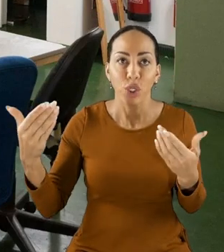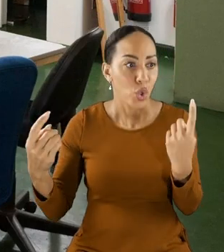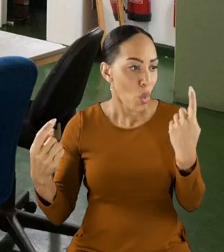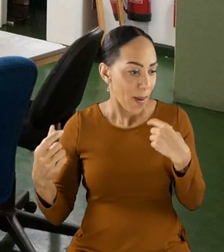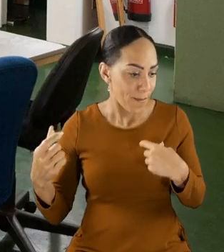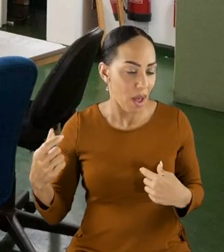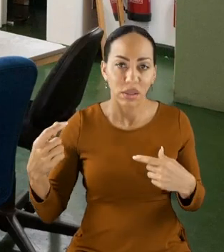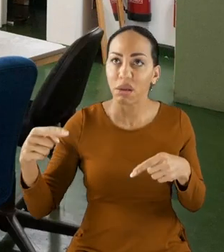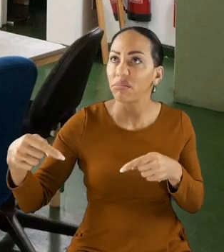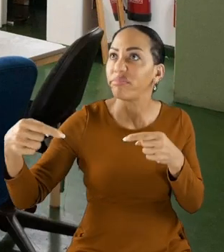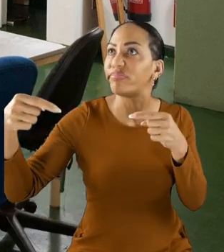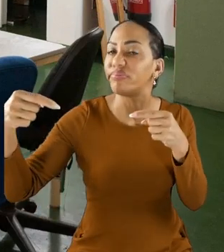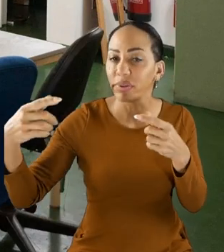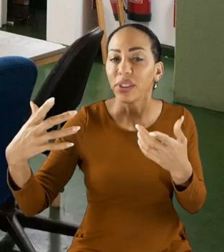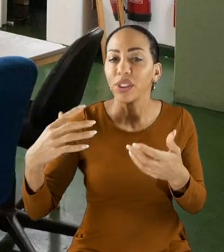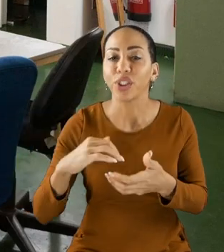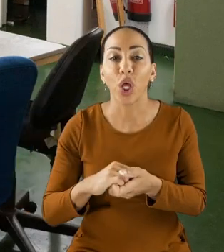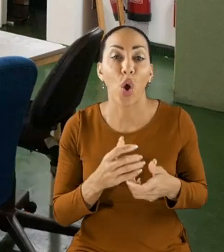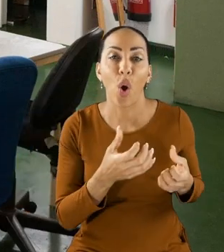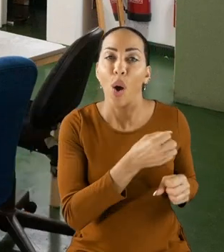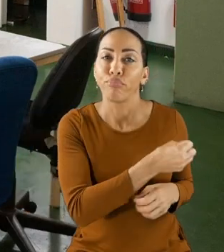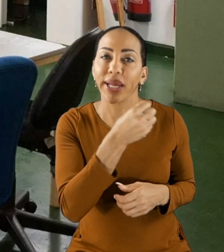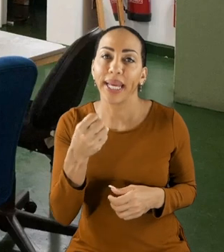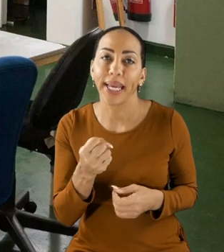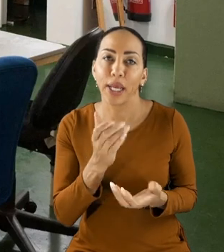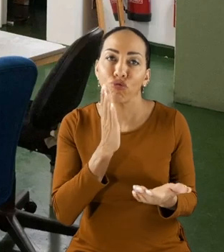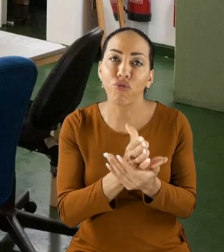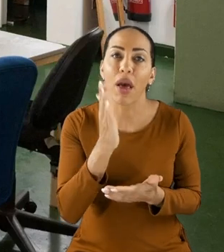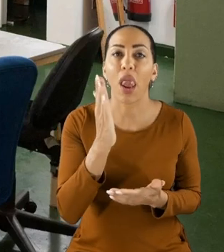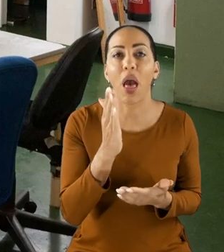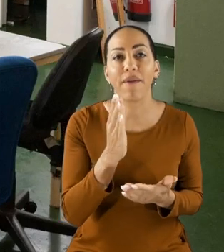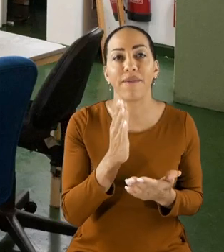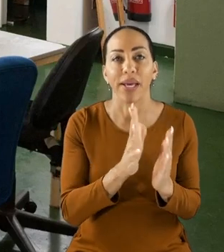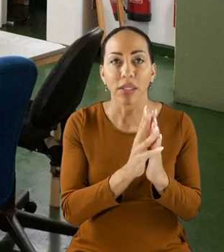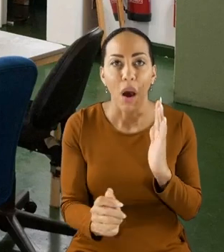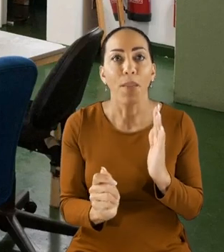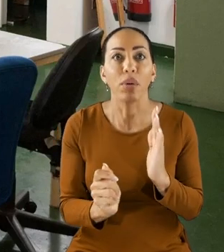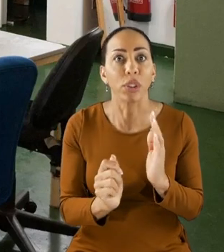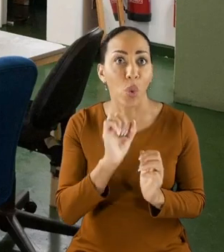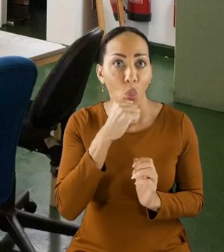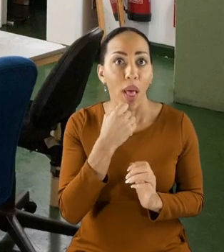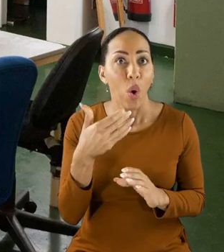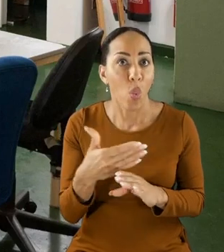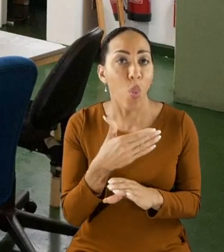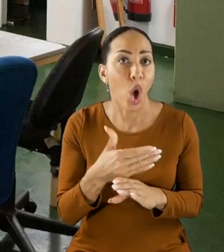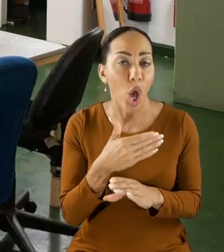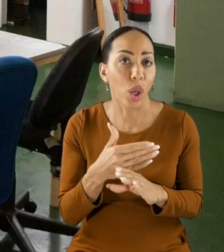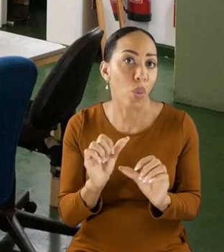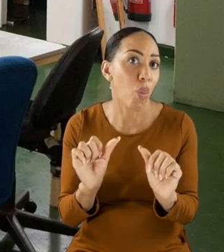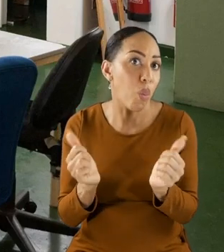Right. So I think bringing in those real life cases and the ideas of them might work